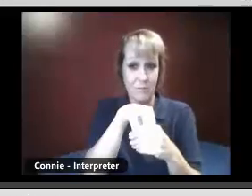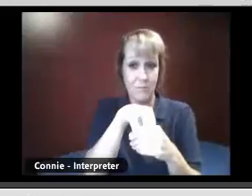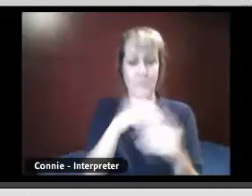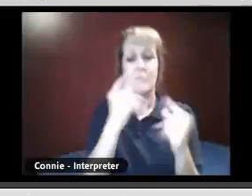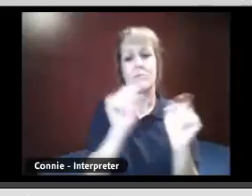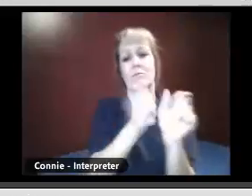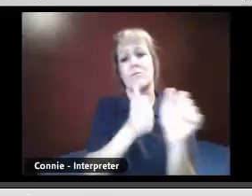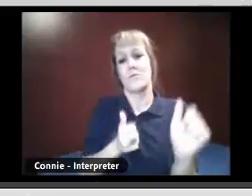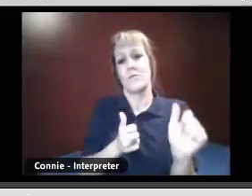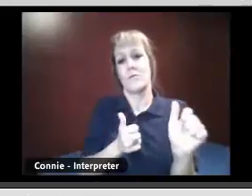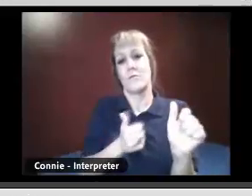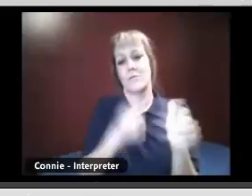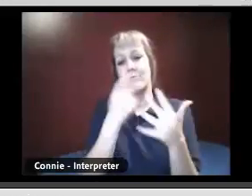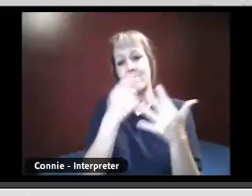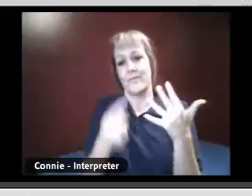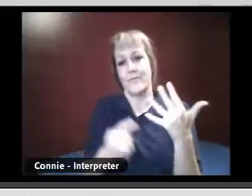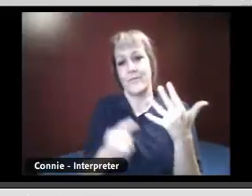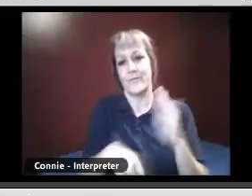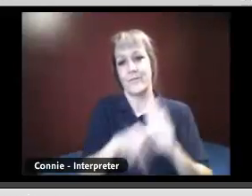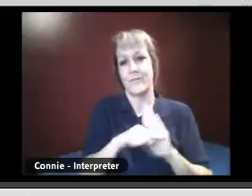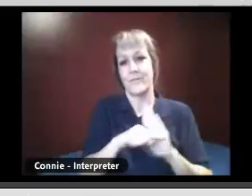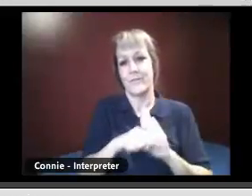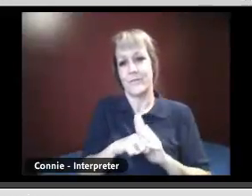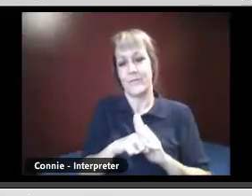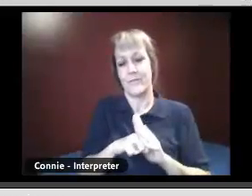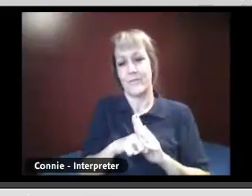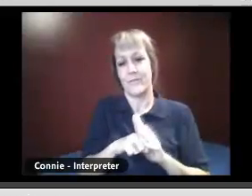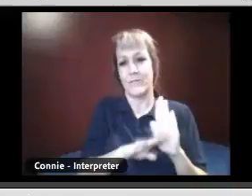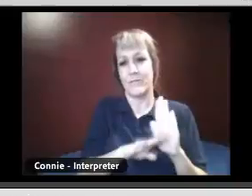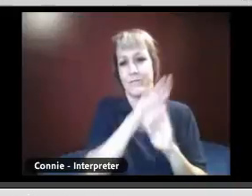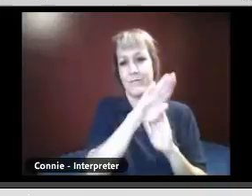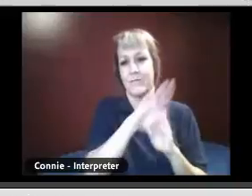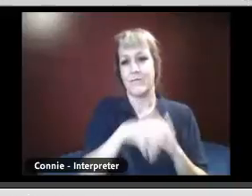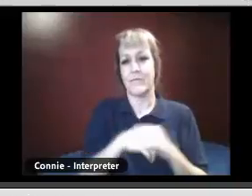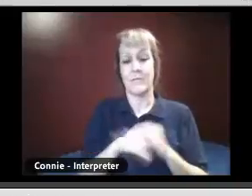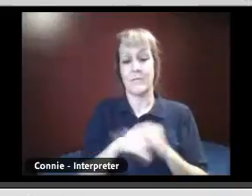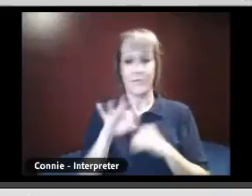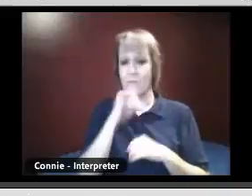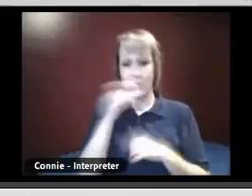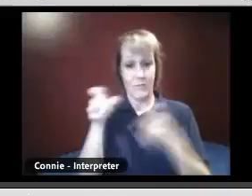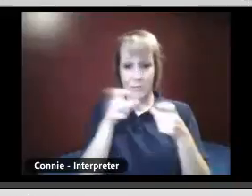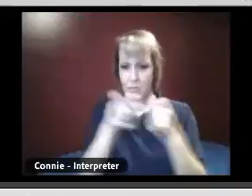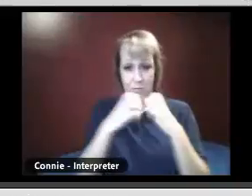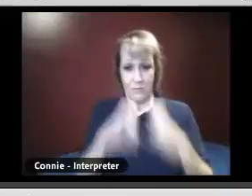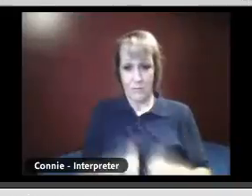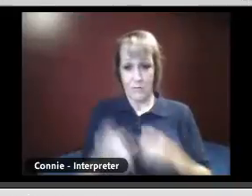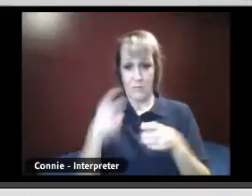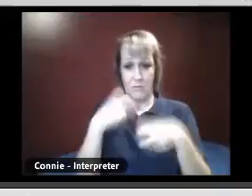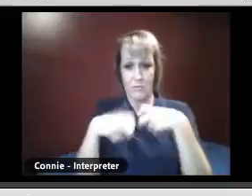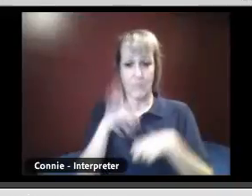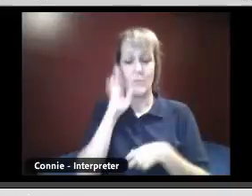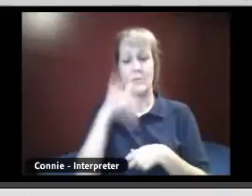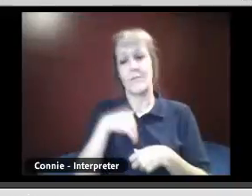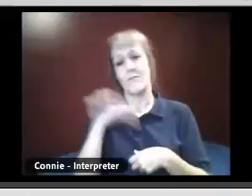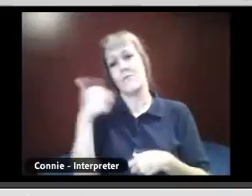of these elements, all right, that really begin to build. Because then if we don't deal with customer problems, we got unhappy